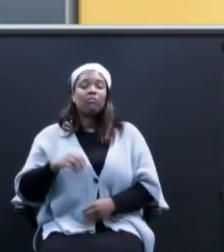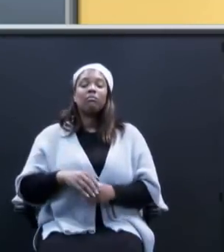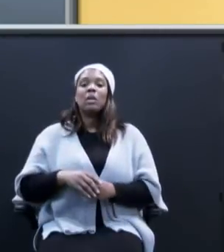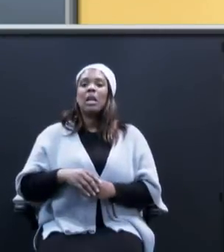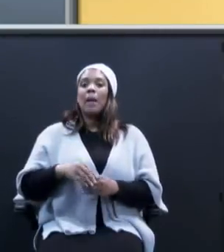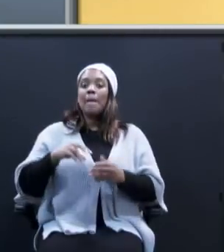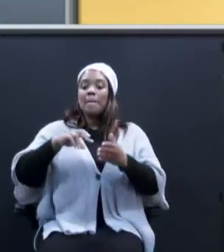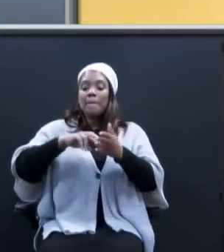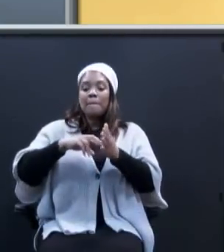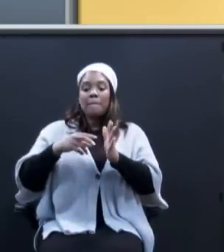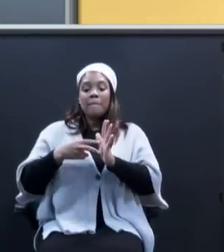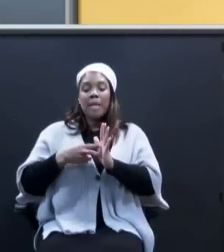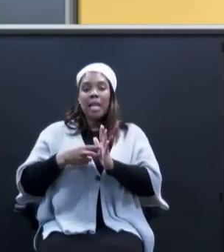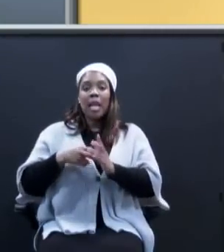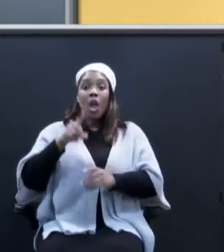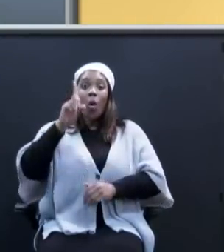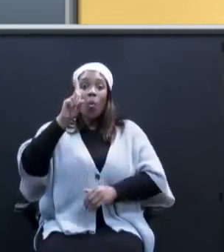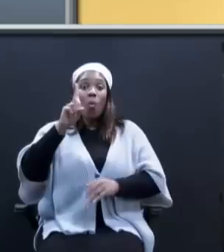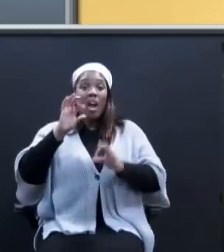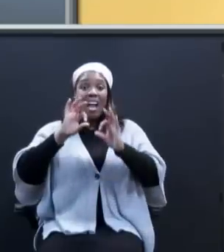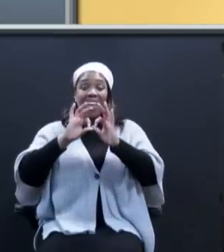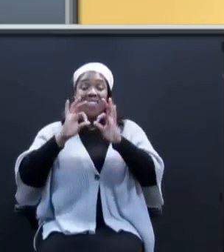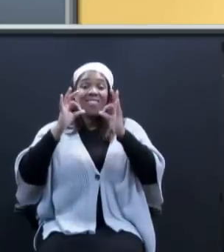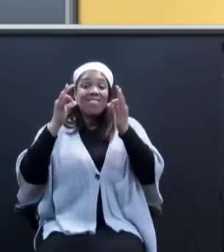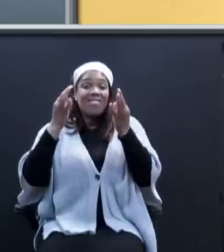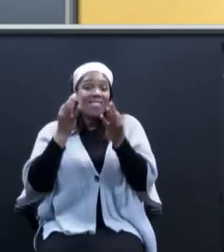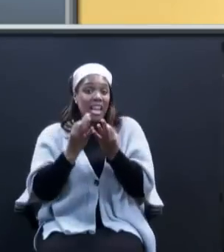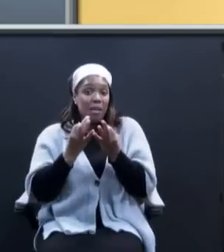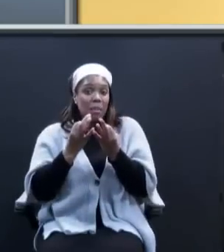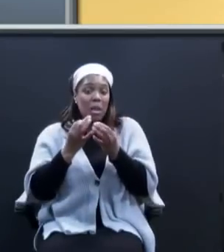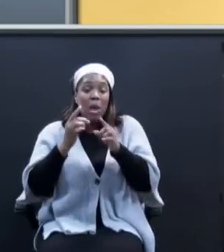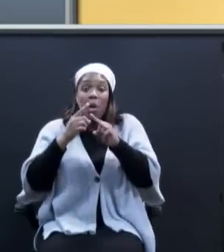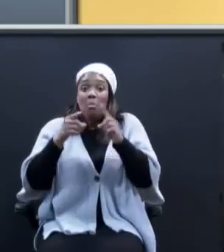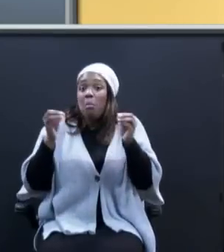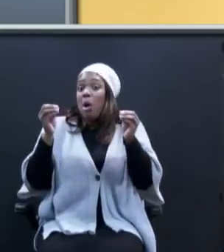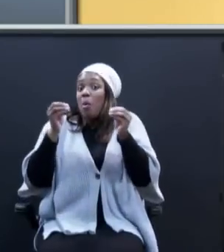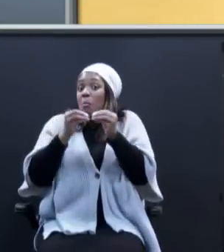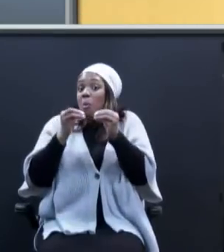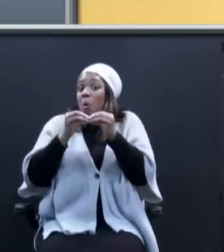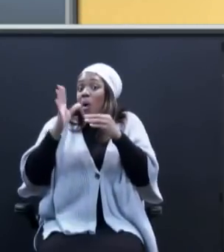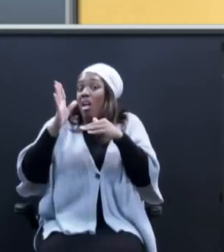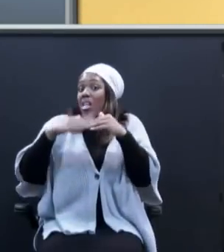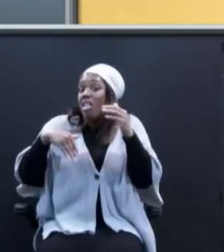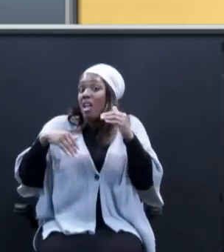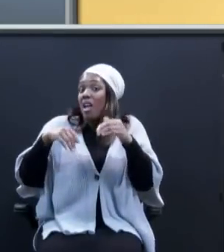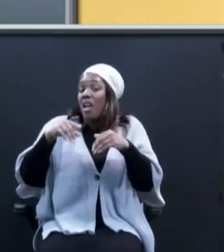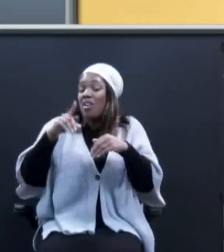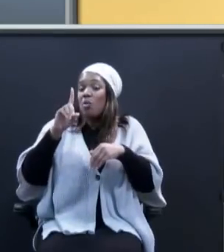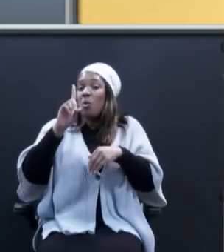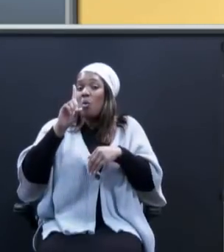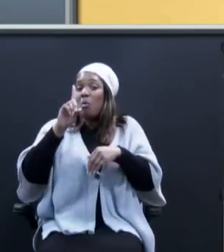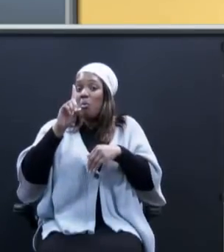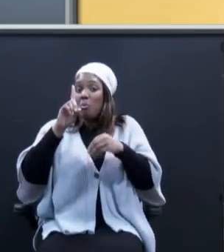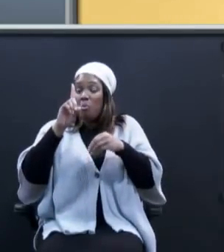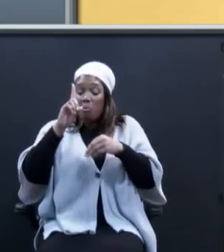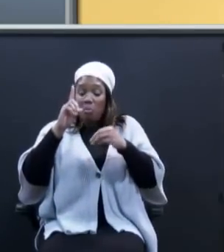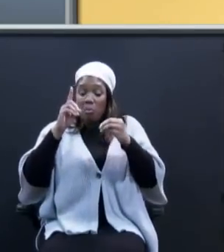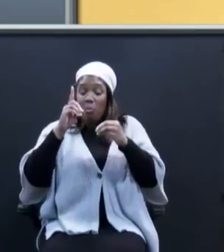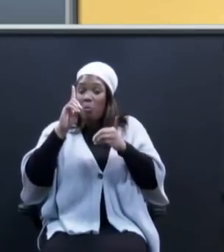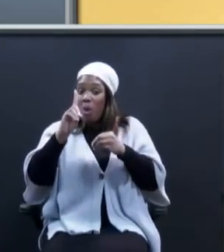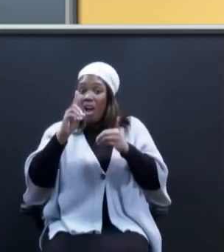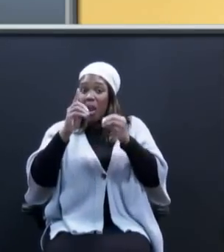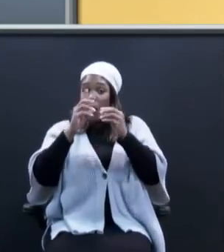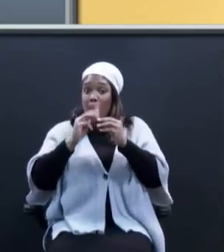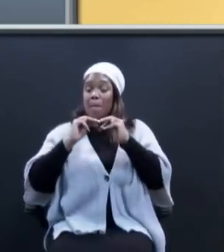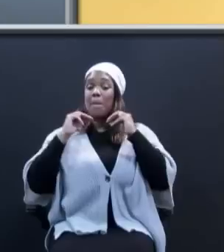One family, but more than one member. Right now, there's two